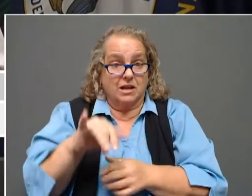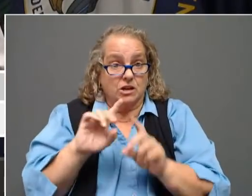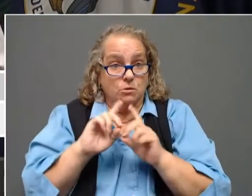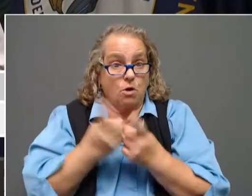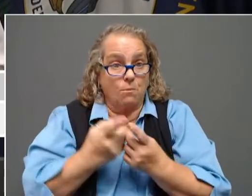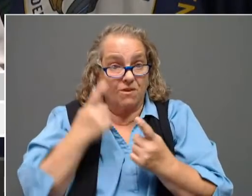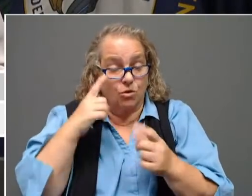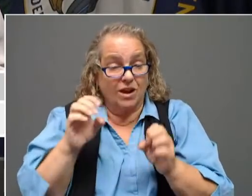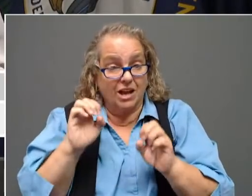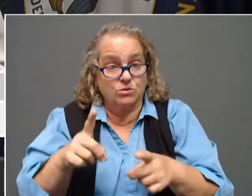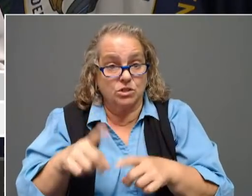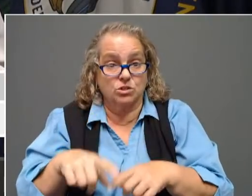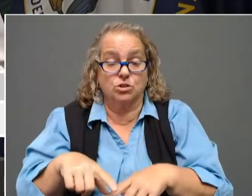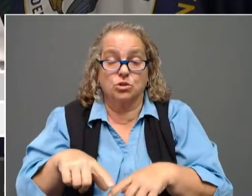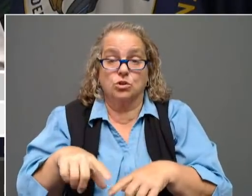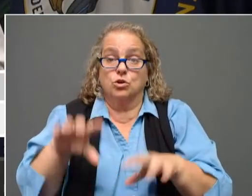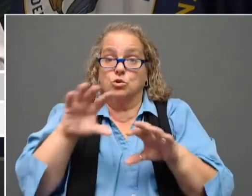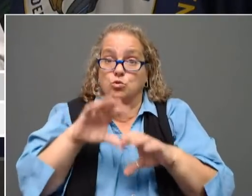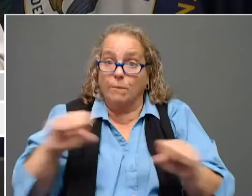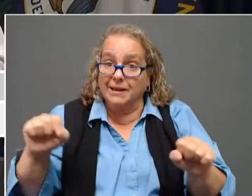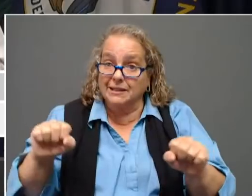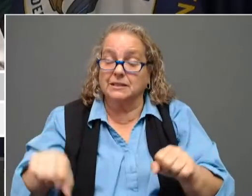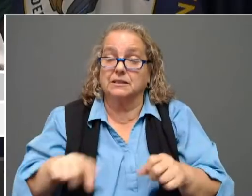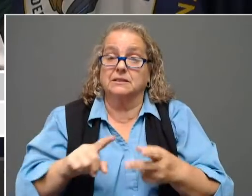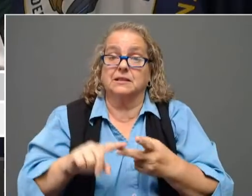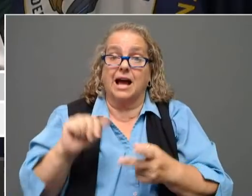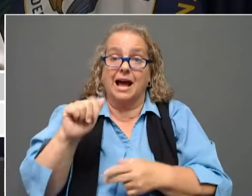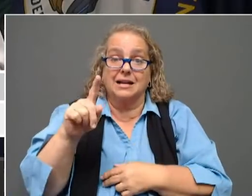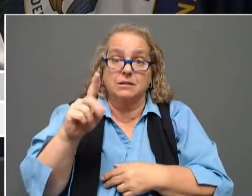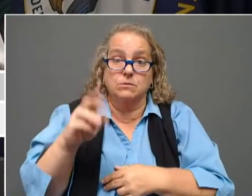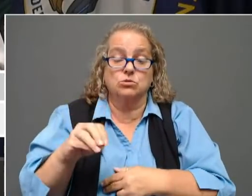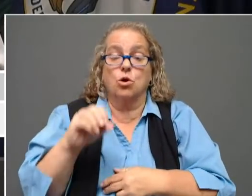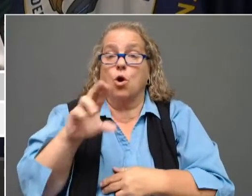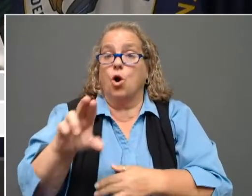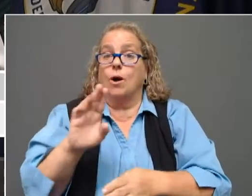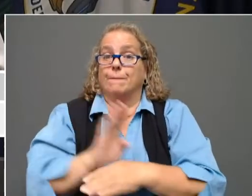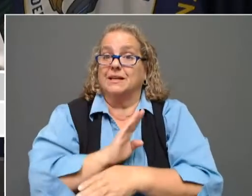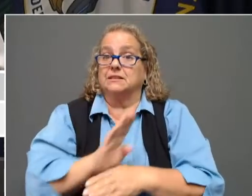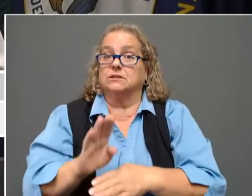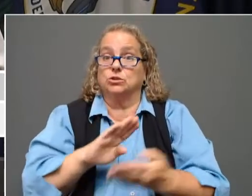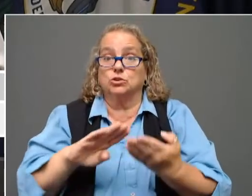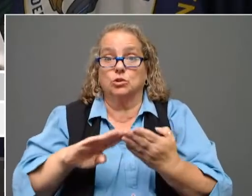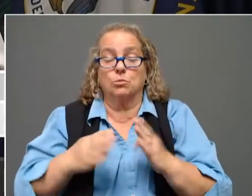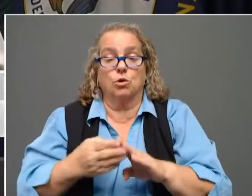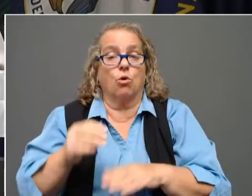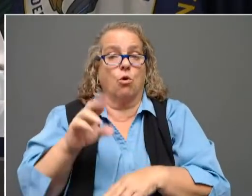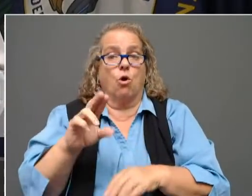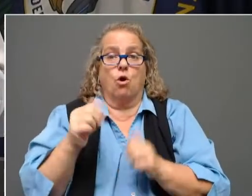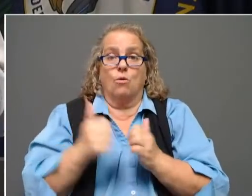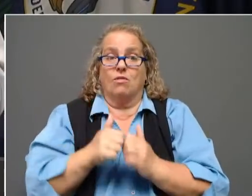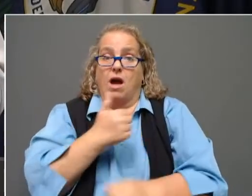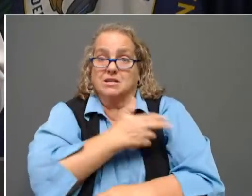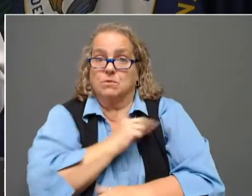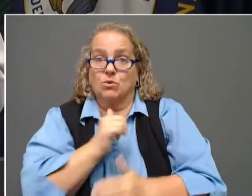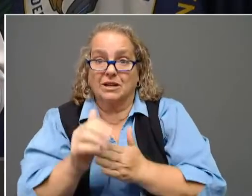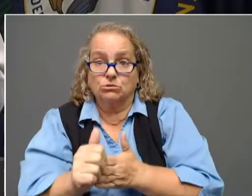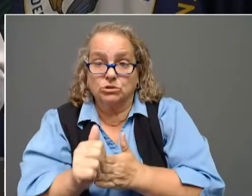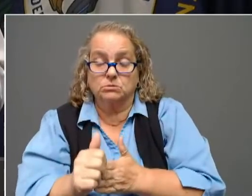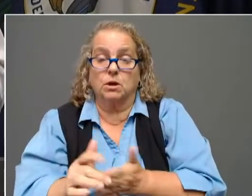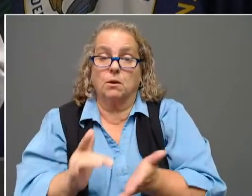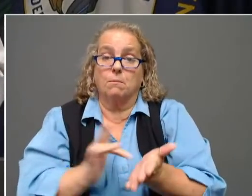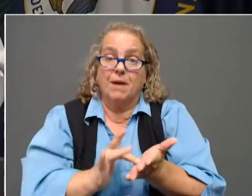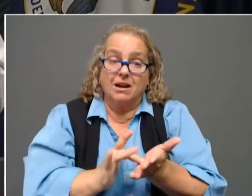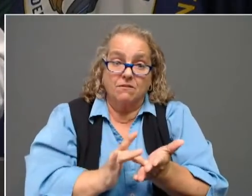the superintendents, the administrators, or business community, or with the hospital leadership, the medical profession, the nursing